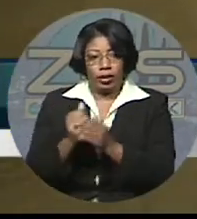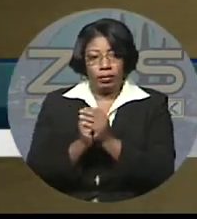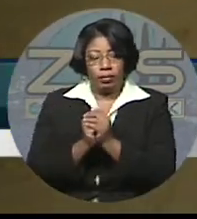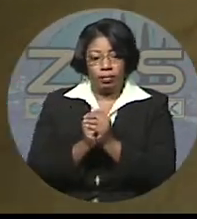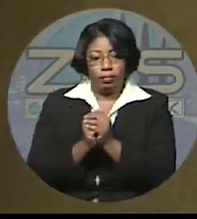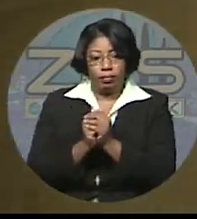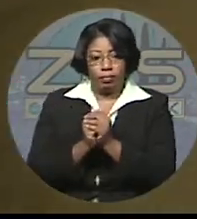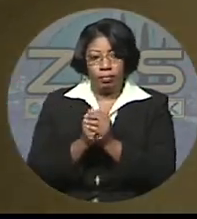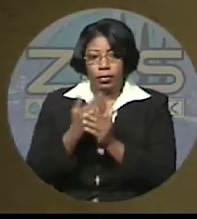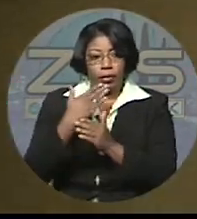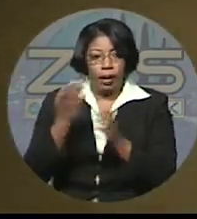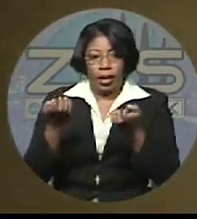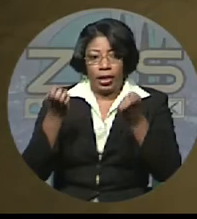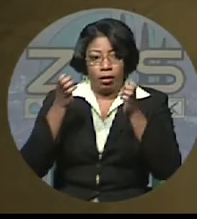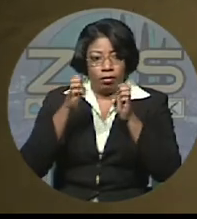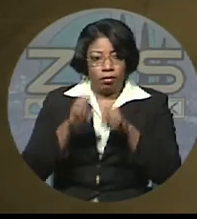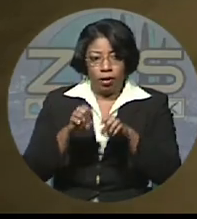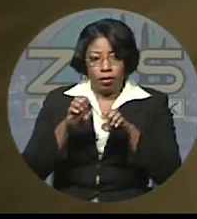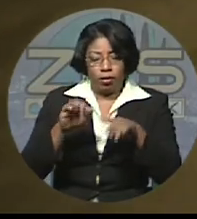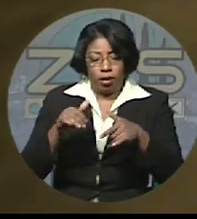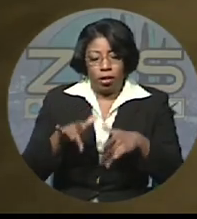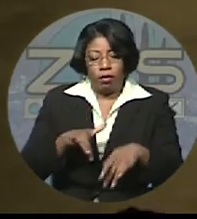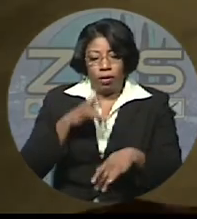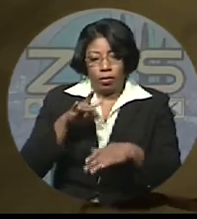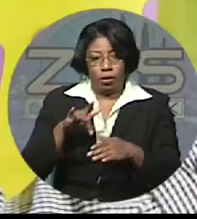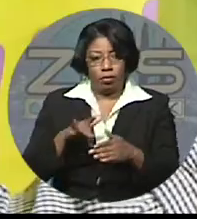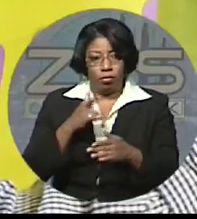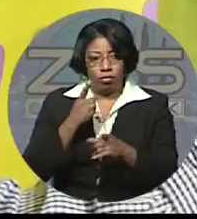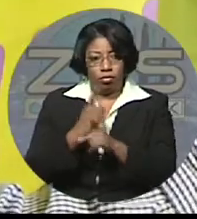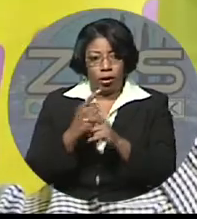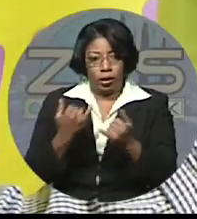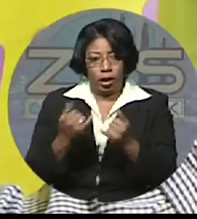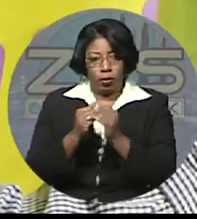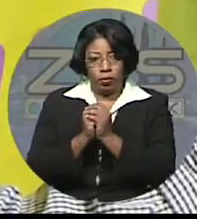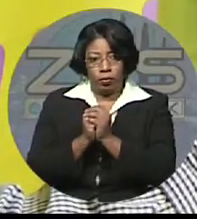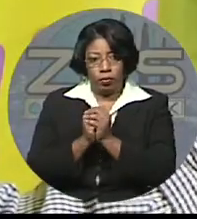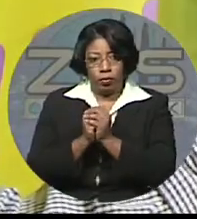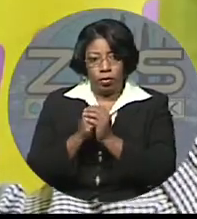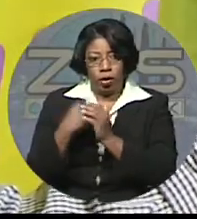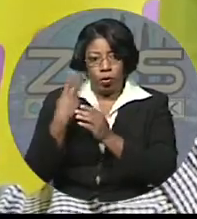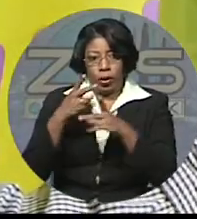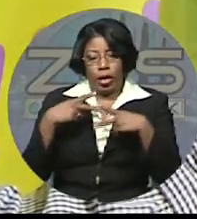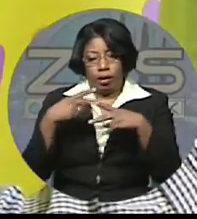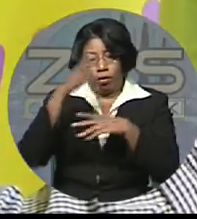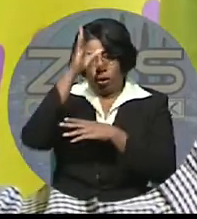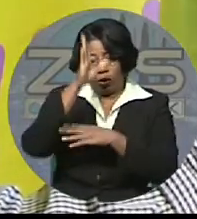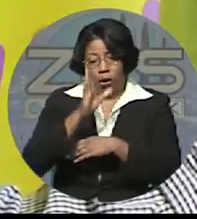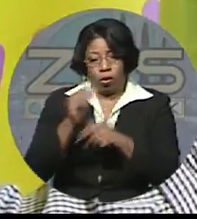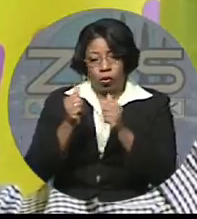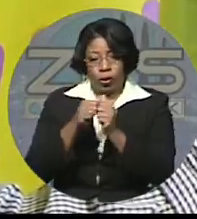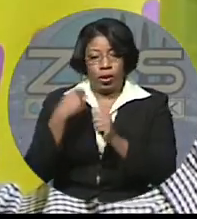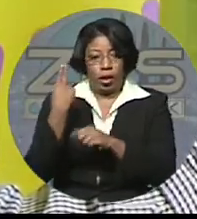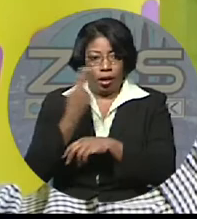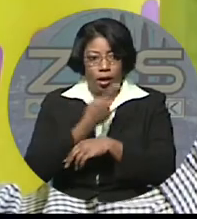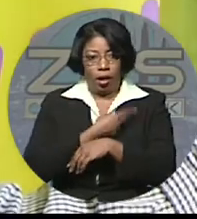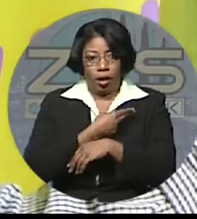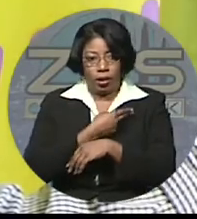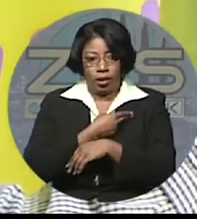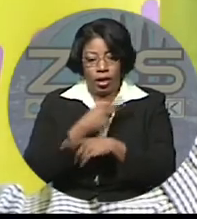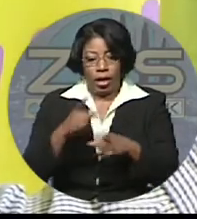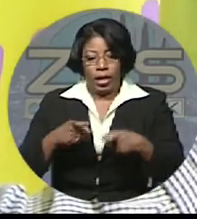That's a tragic event. How's the family dealing with it? You know, we have God on our side, and He's our pillar of